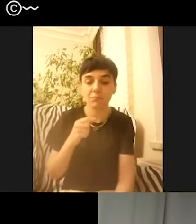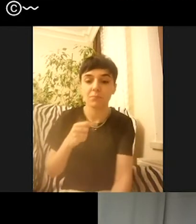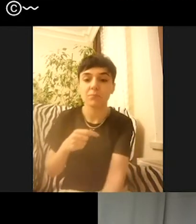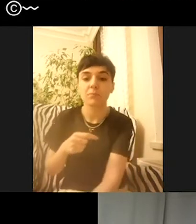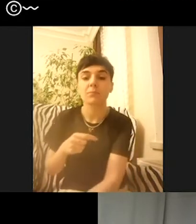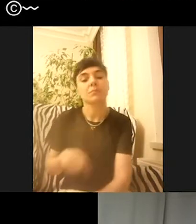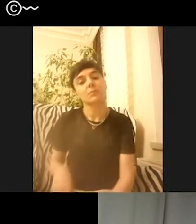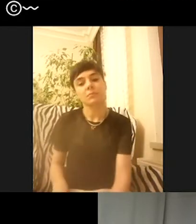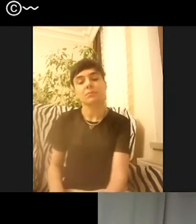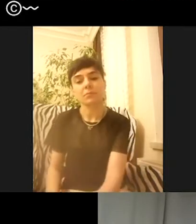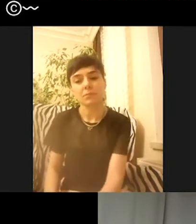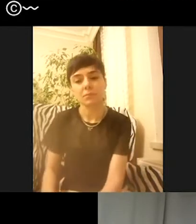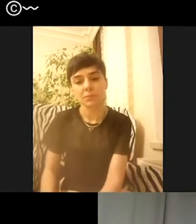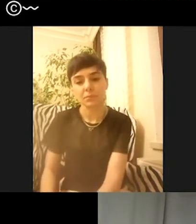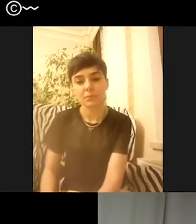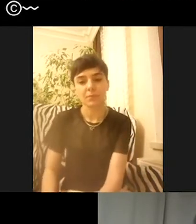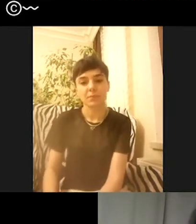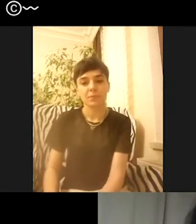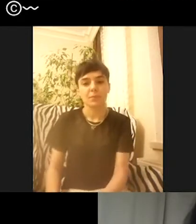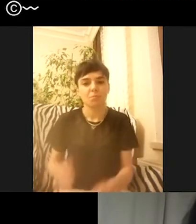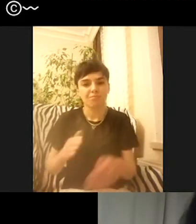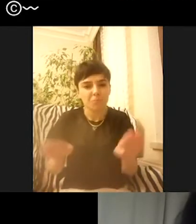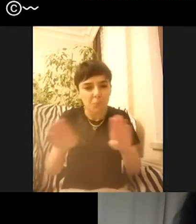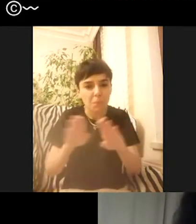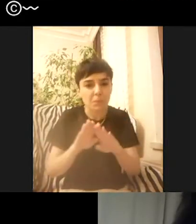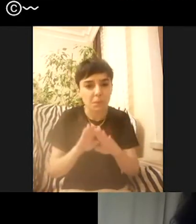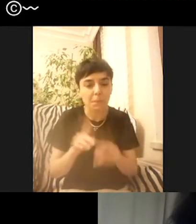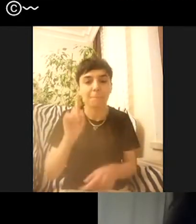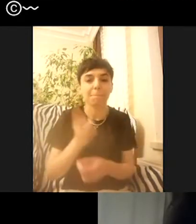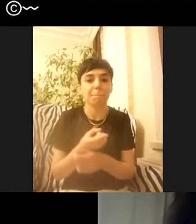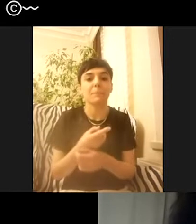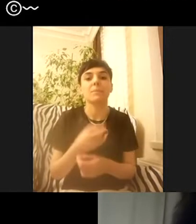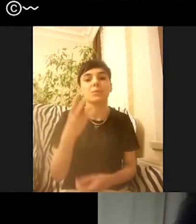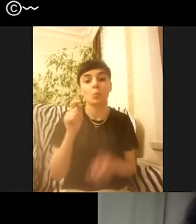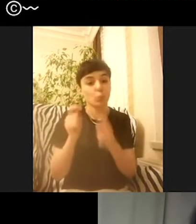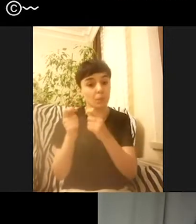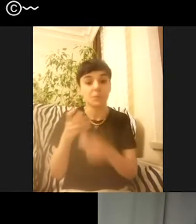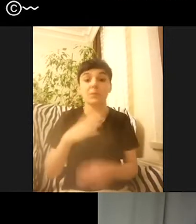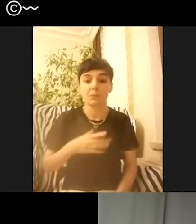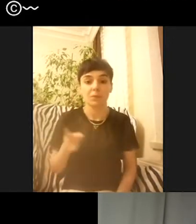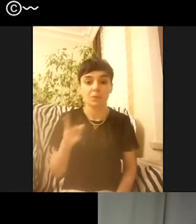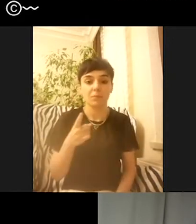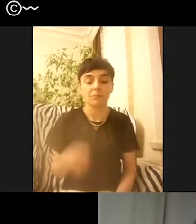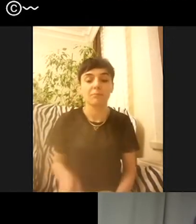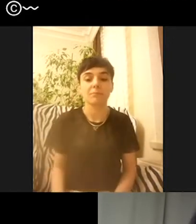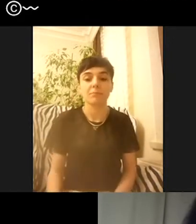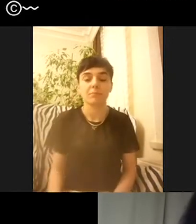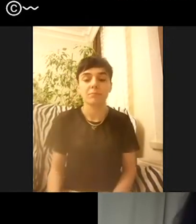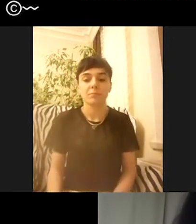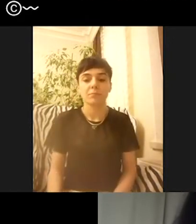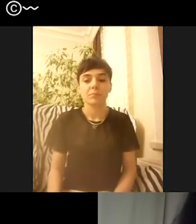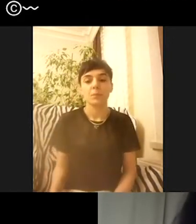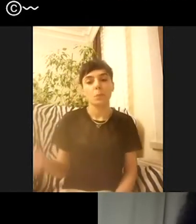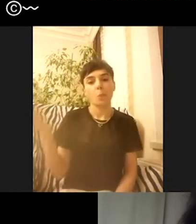the LGBTI plus student clubs established up to that time were always like this. We rejected this and choose a